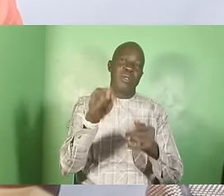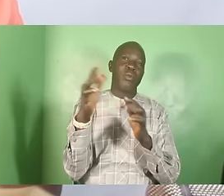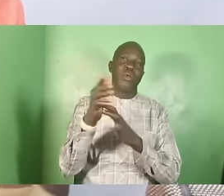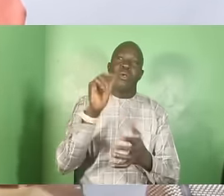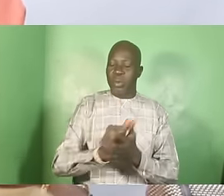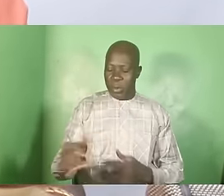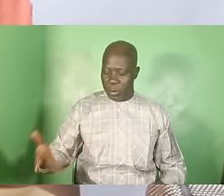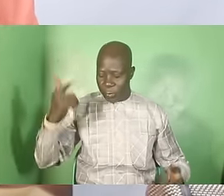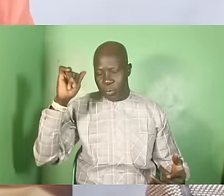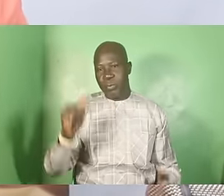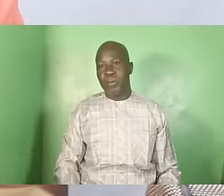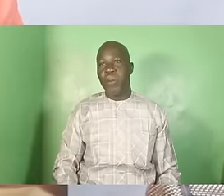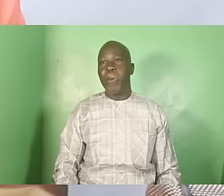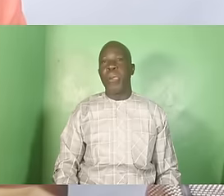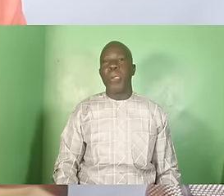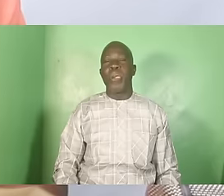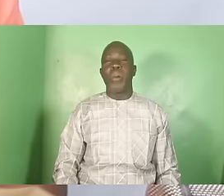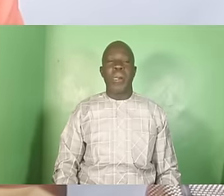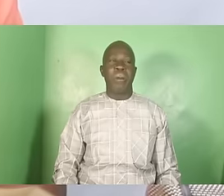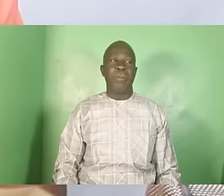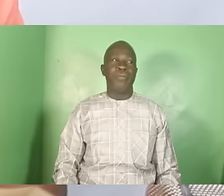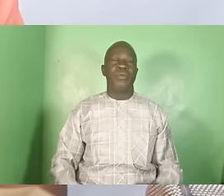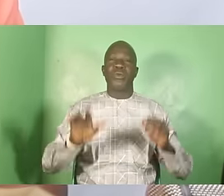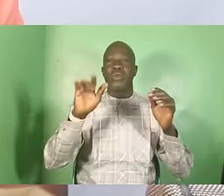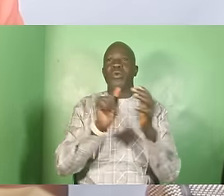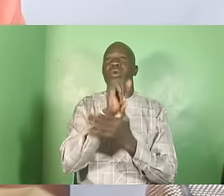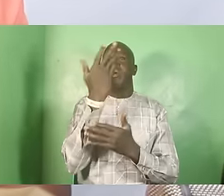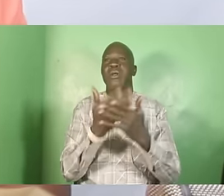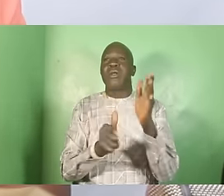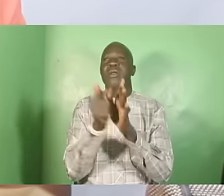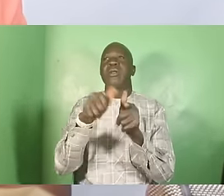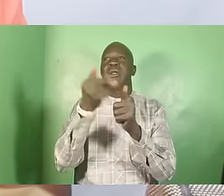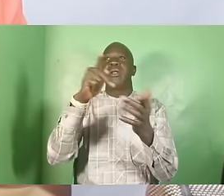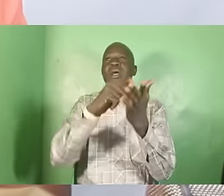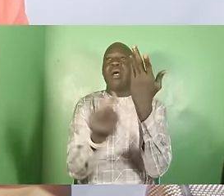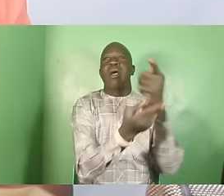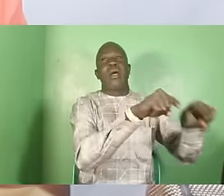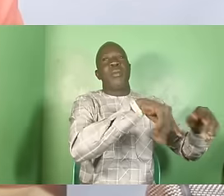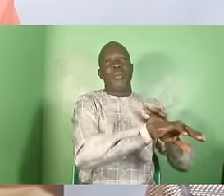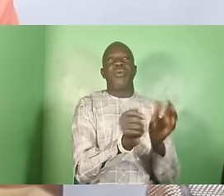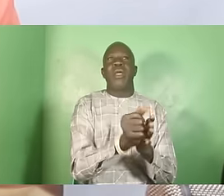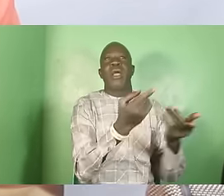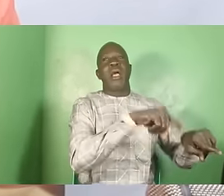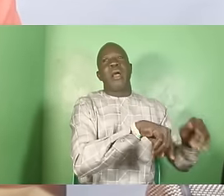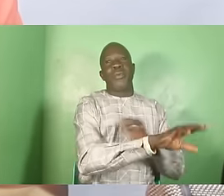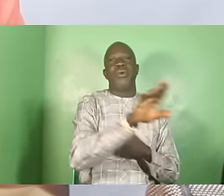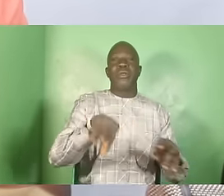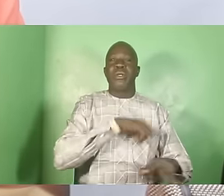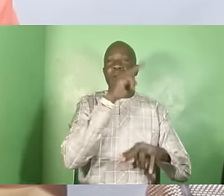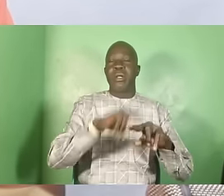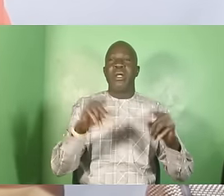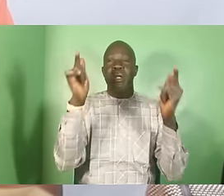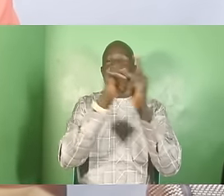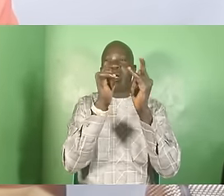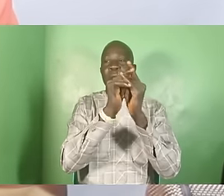one testimony na fun do eso okay bring out your phone Eyanu la sele suru lere. Gbe mi ra ko apun ni suru lere. Olu sele be ni lu fa pe. Also apun